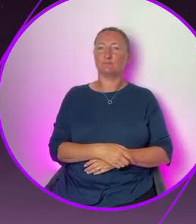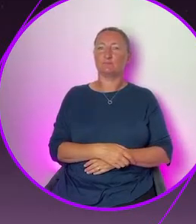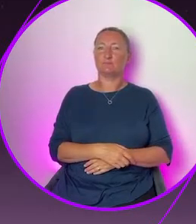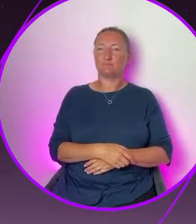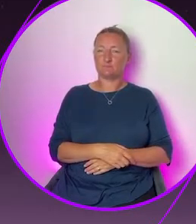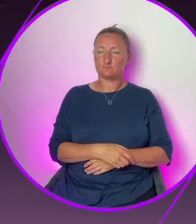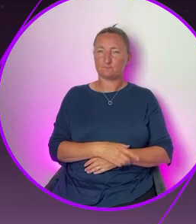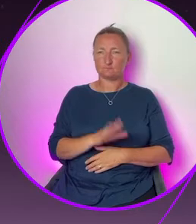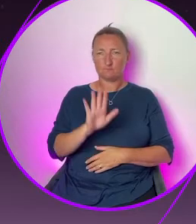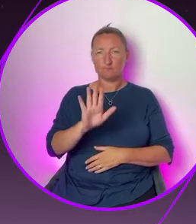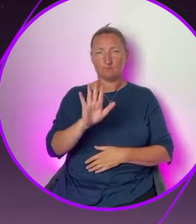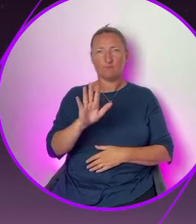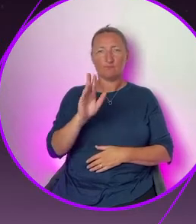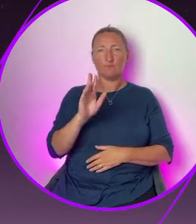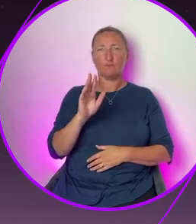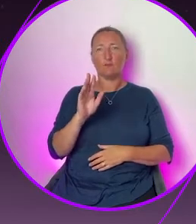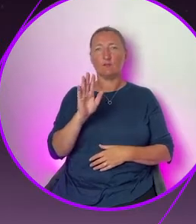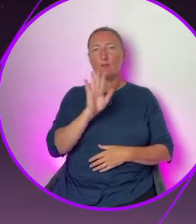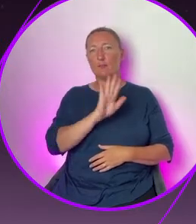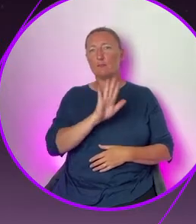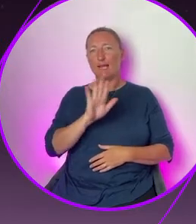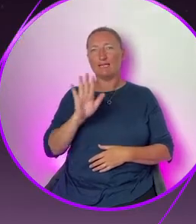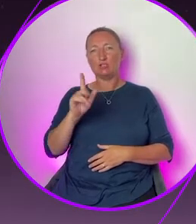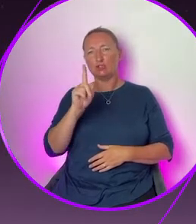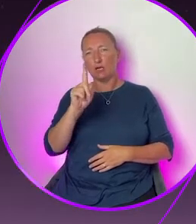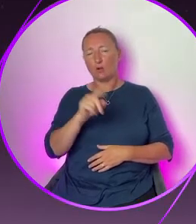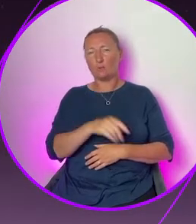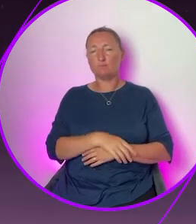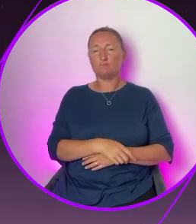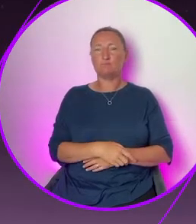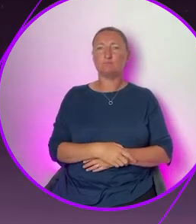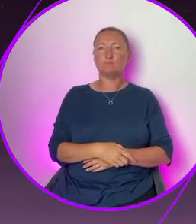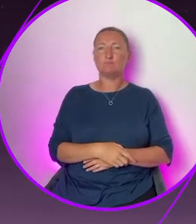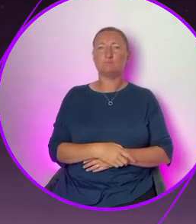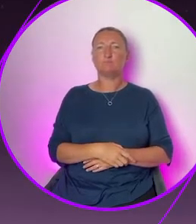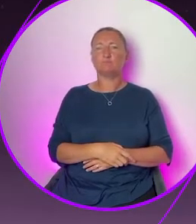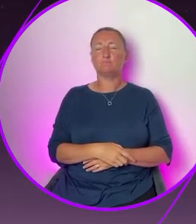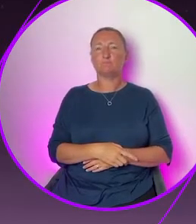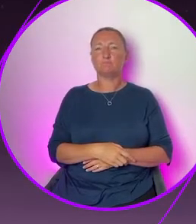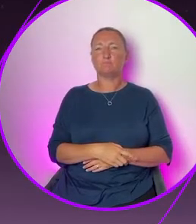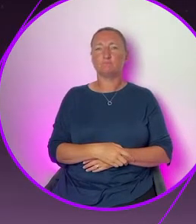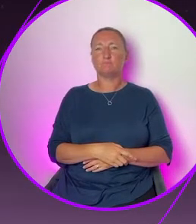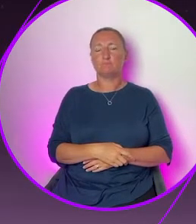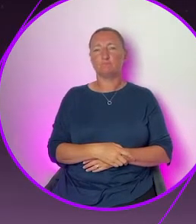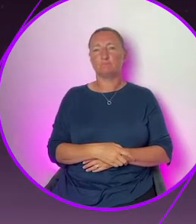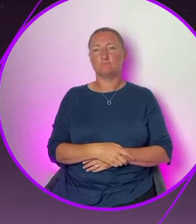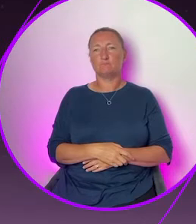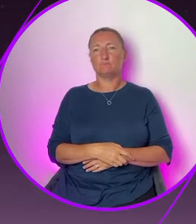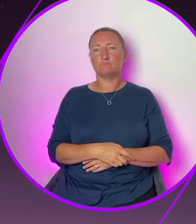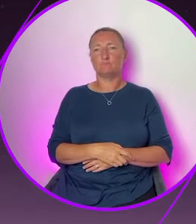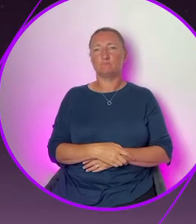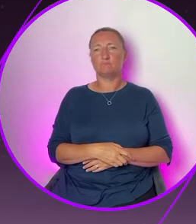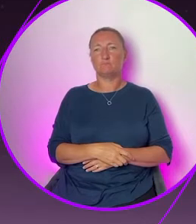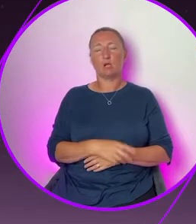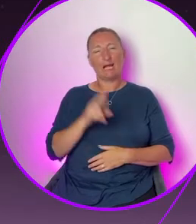93. 1 second, everything is under control. Okay, so this